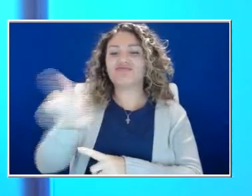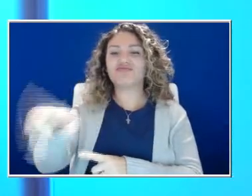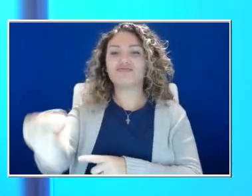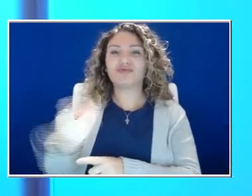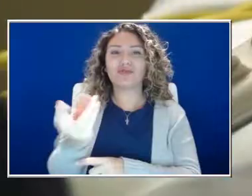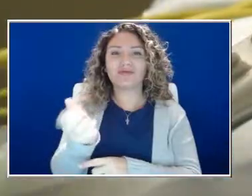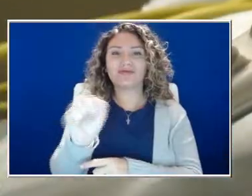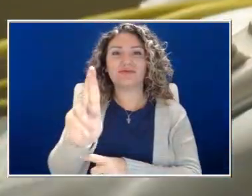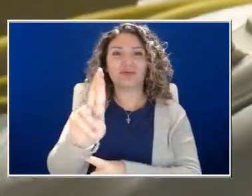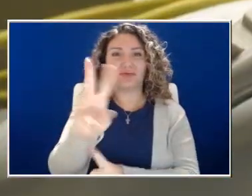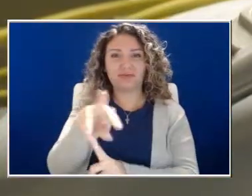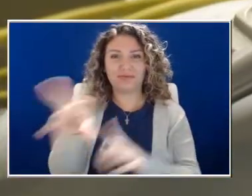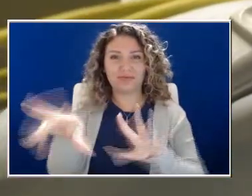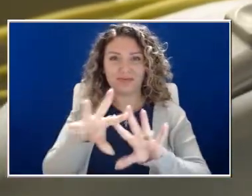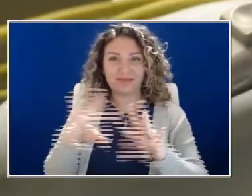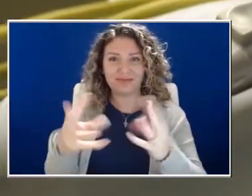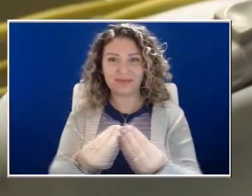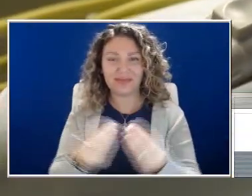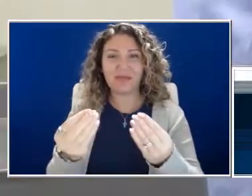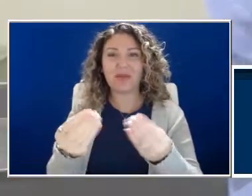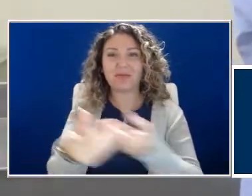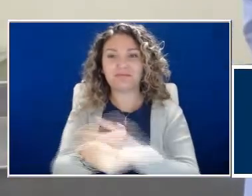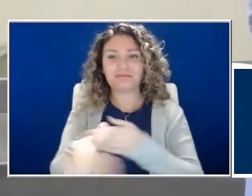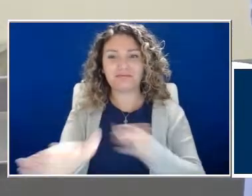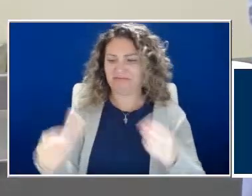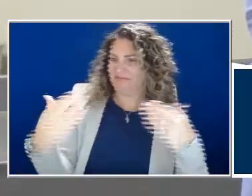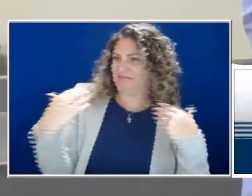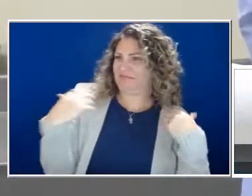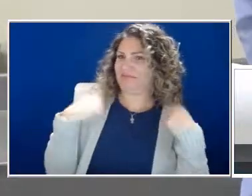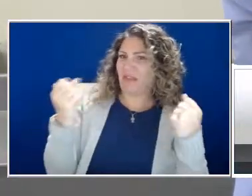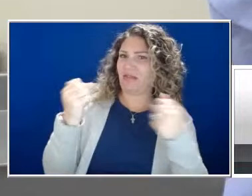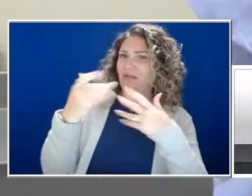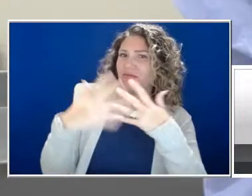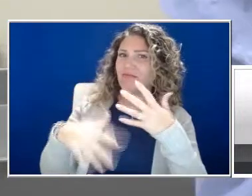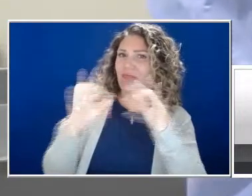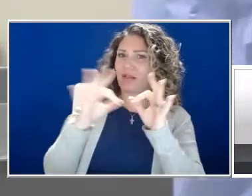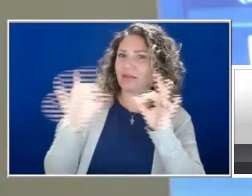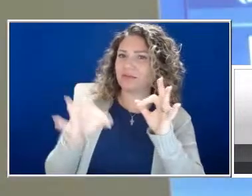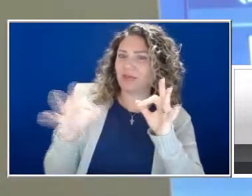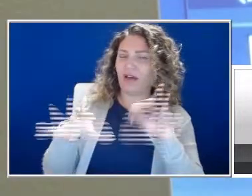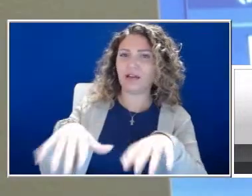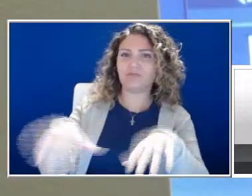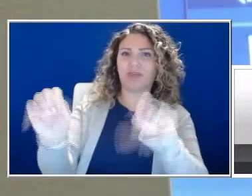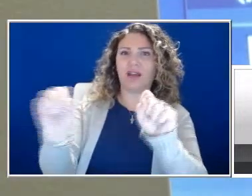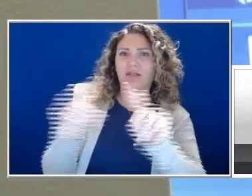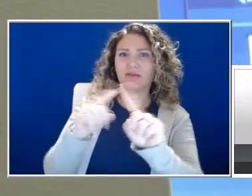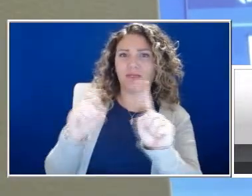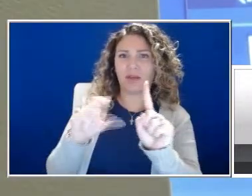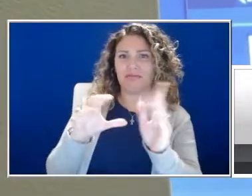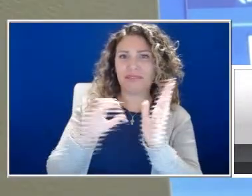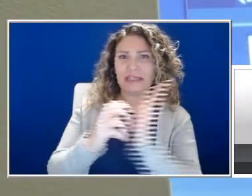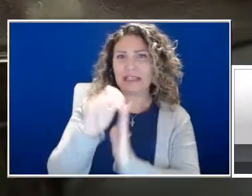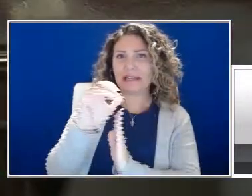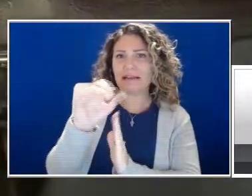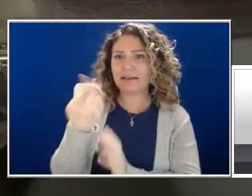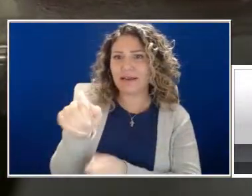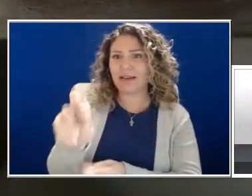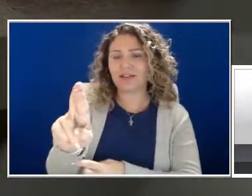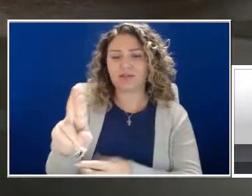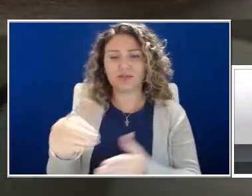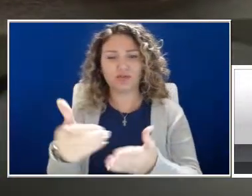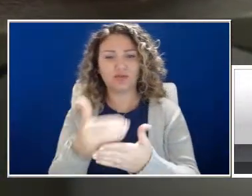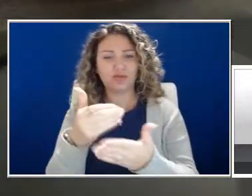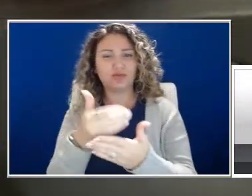Studio. Healthy blood cells under attack by cancer. But a recently approved type of CAR T-cell therapy called CARVYKTI is